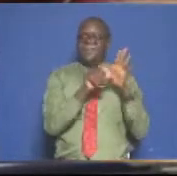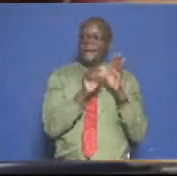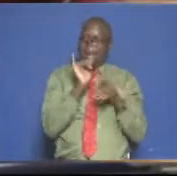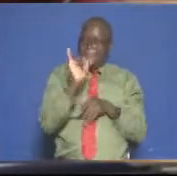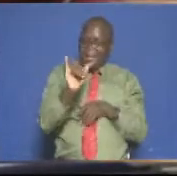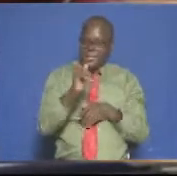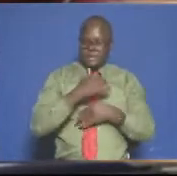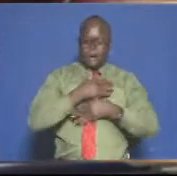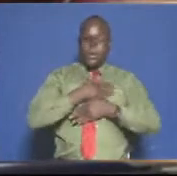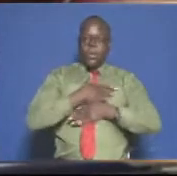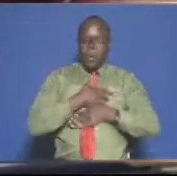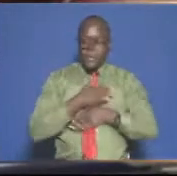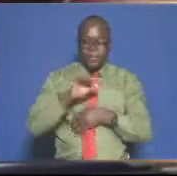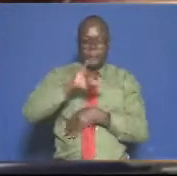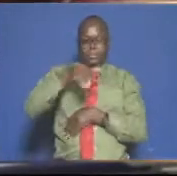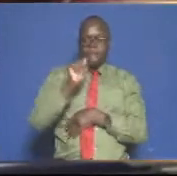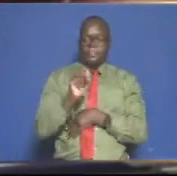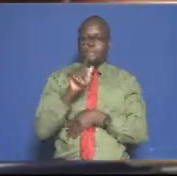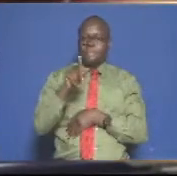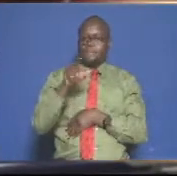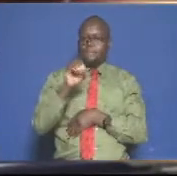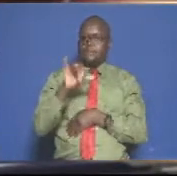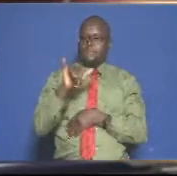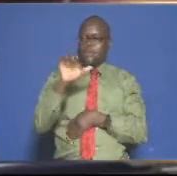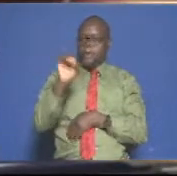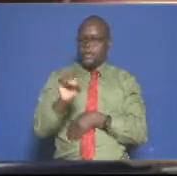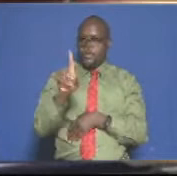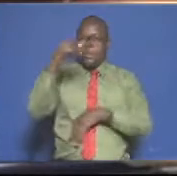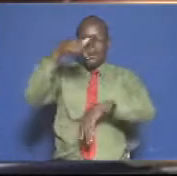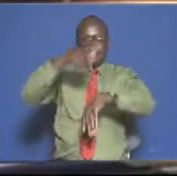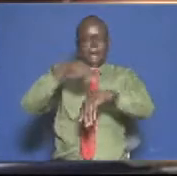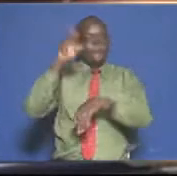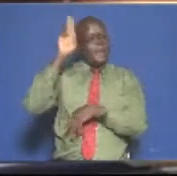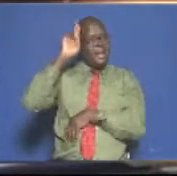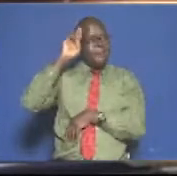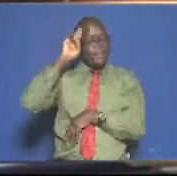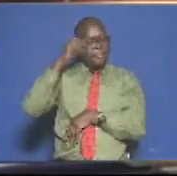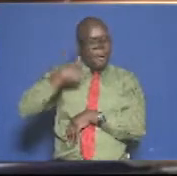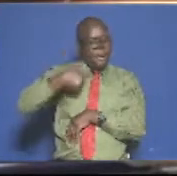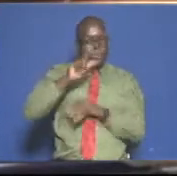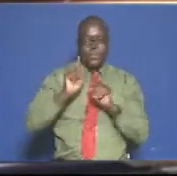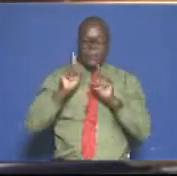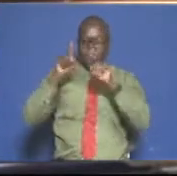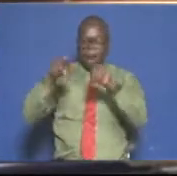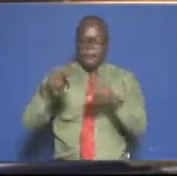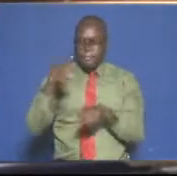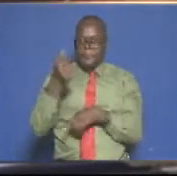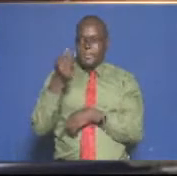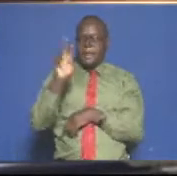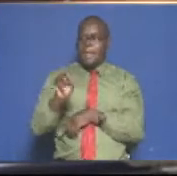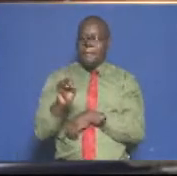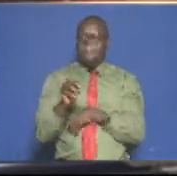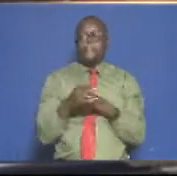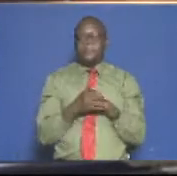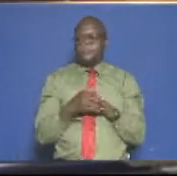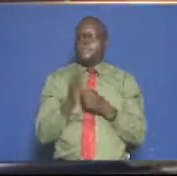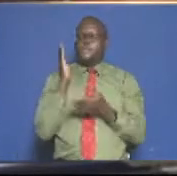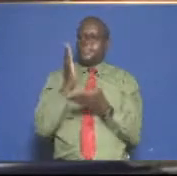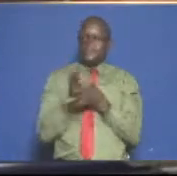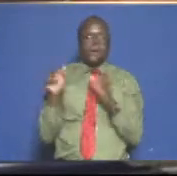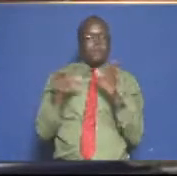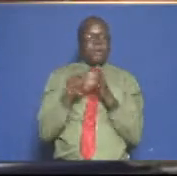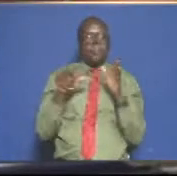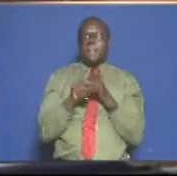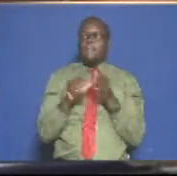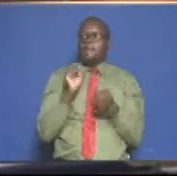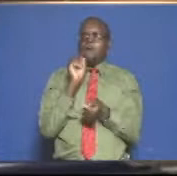the Honorable Jakoya Mediu. And I remember one time, Mr. Speaker, we went to his constituency and actually put him into a lot of trouble.